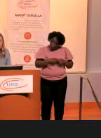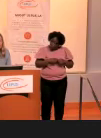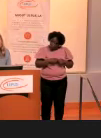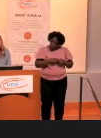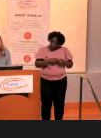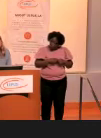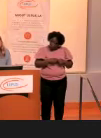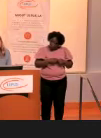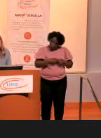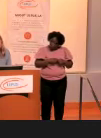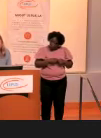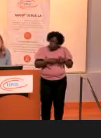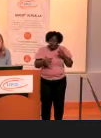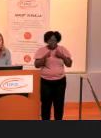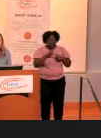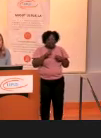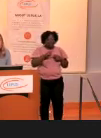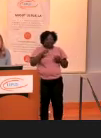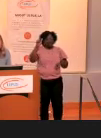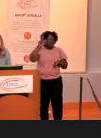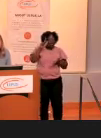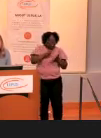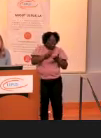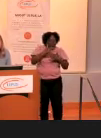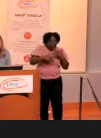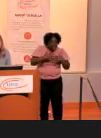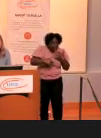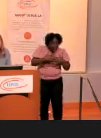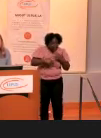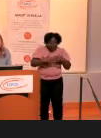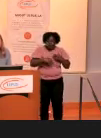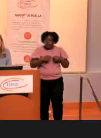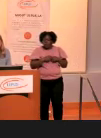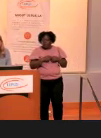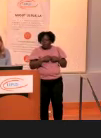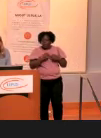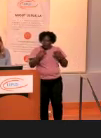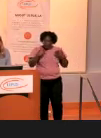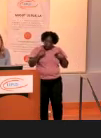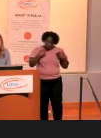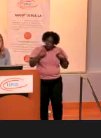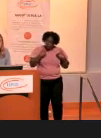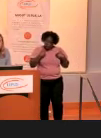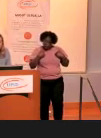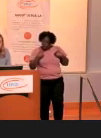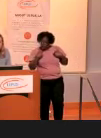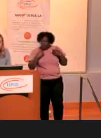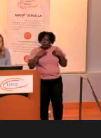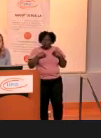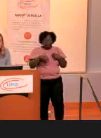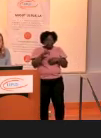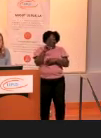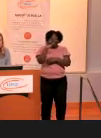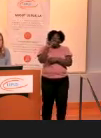If you have anemia, if your complement levels are low, if you have antiphospholipid